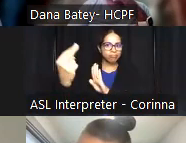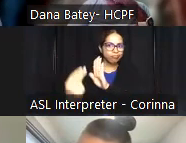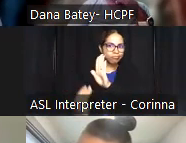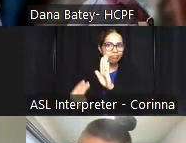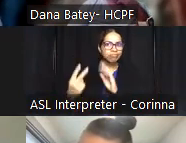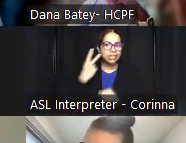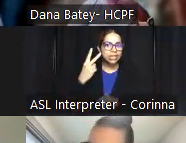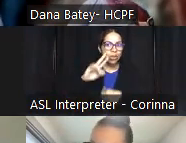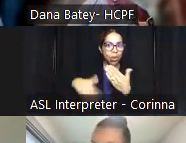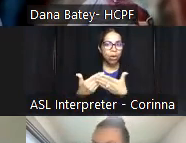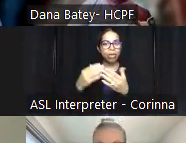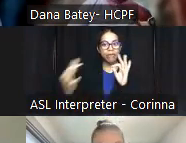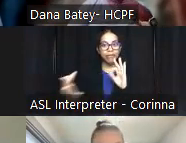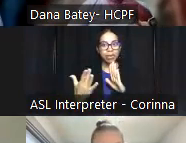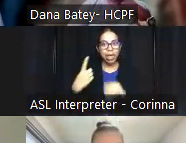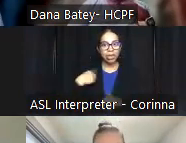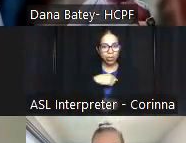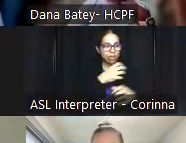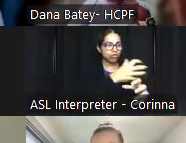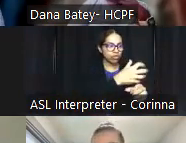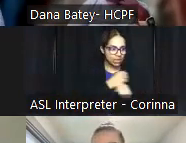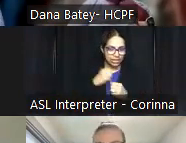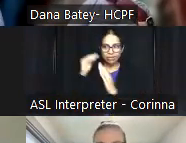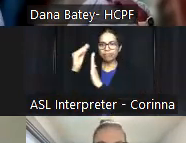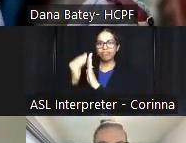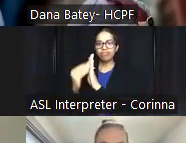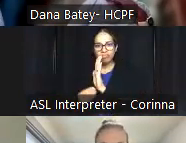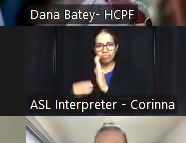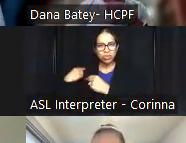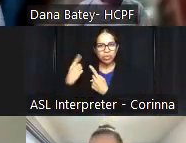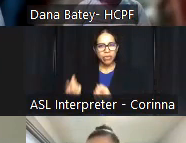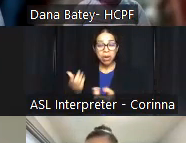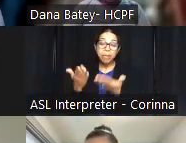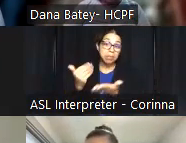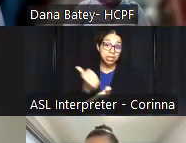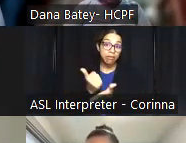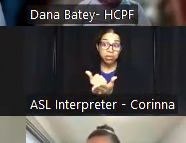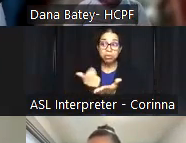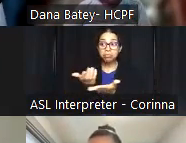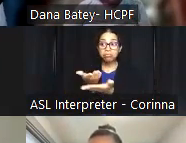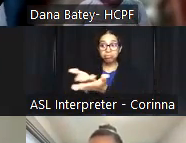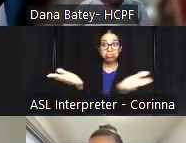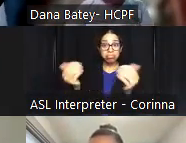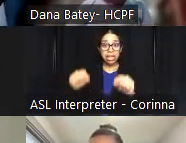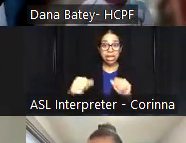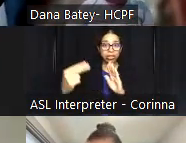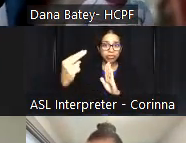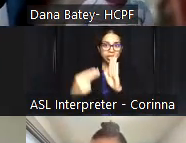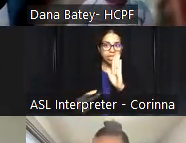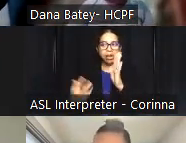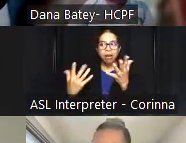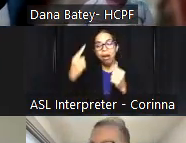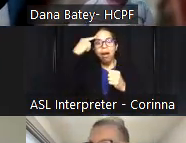concept paper so far. And maybe it is helpful for folks to read that, and it might, jog your brain, and